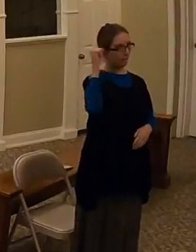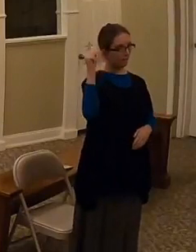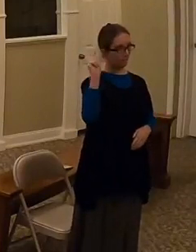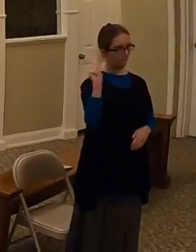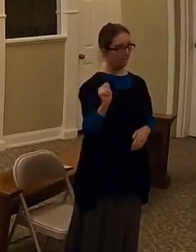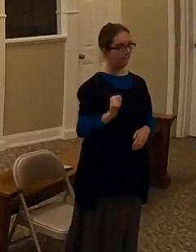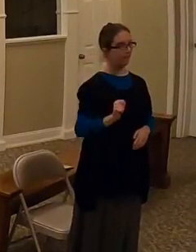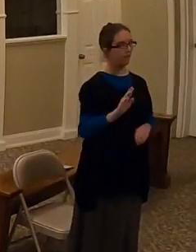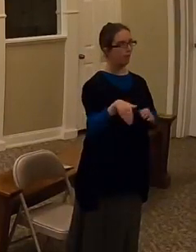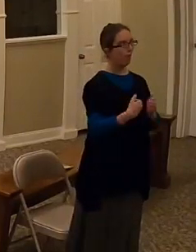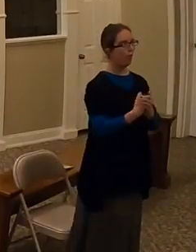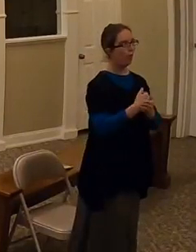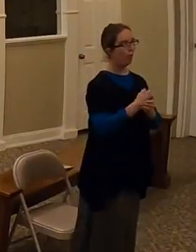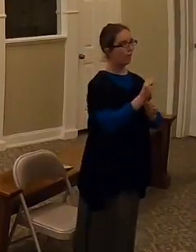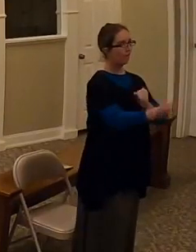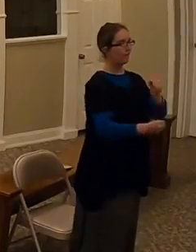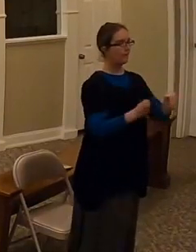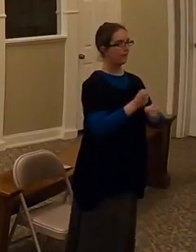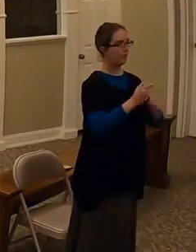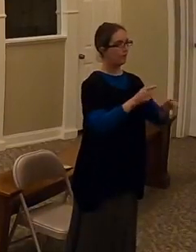all that all year long.